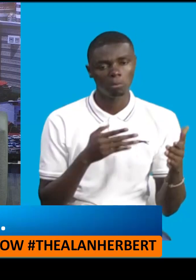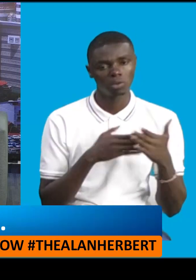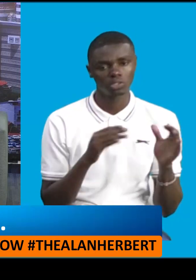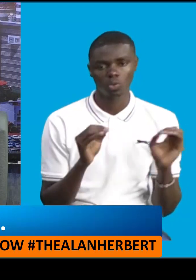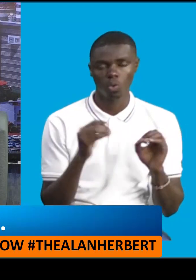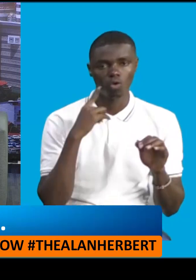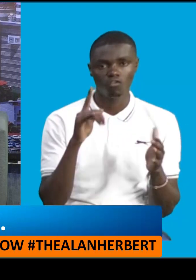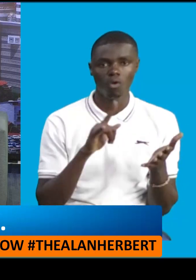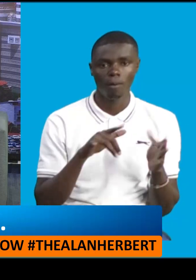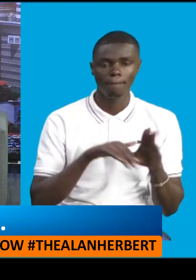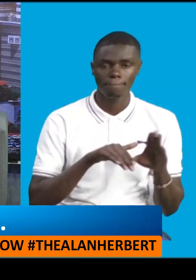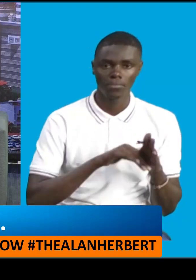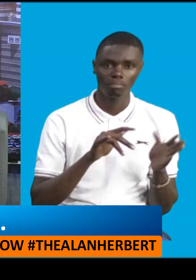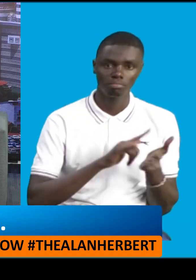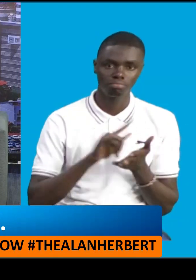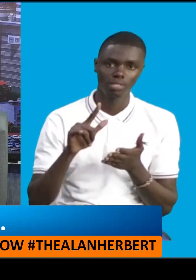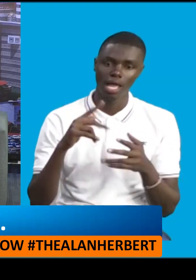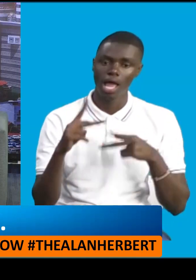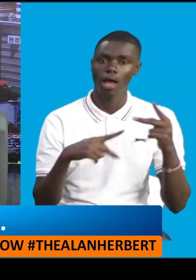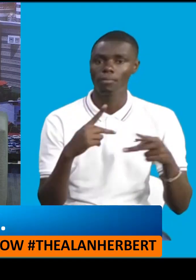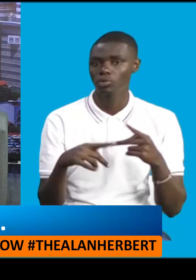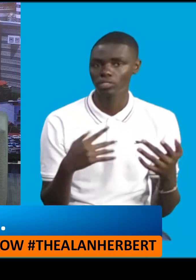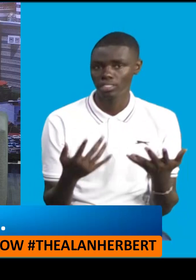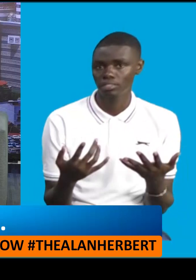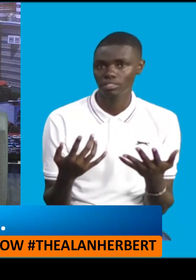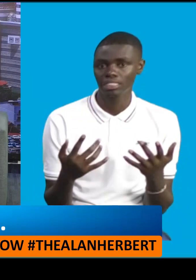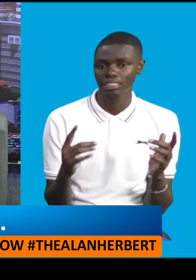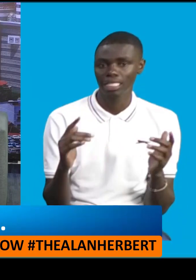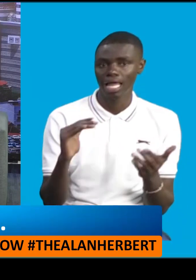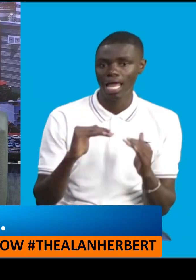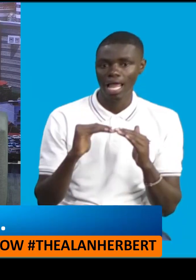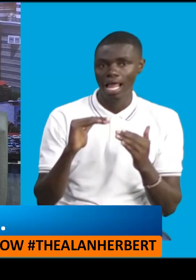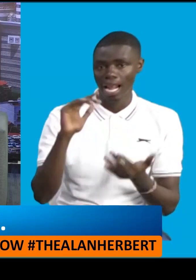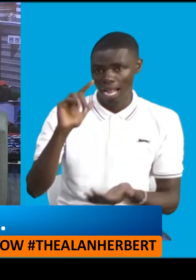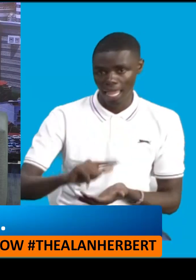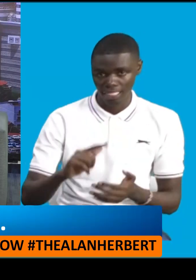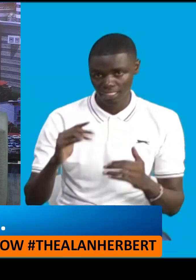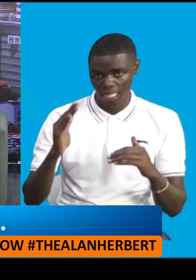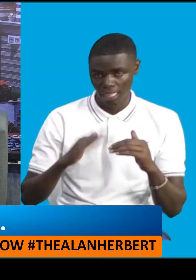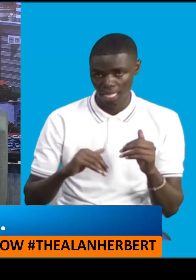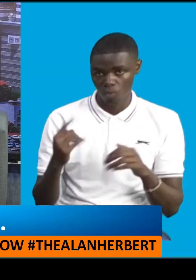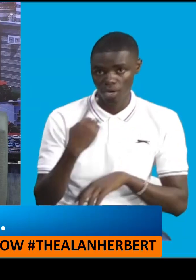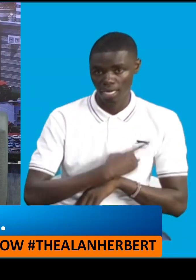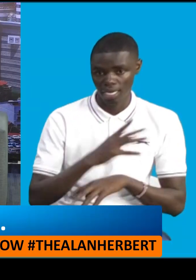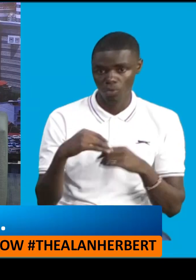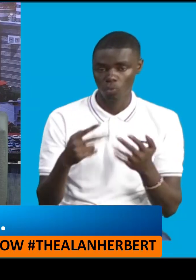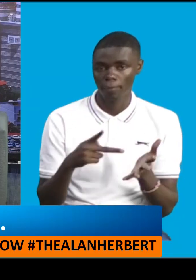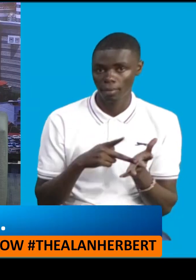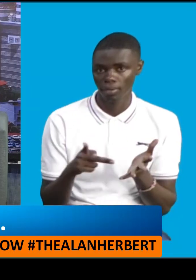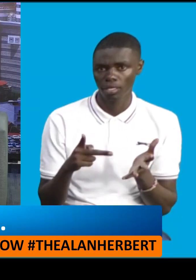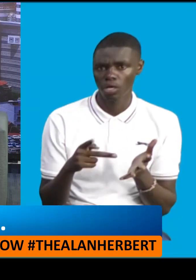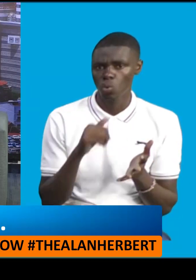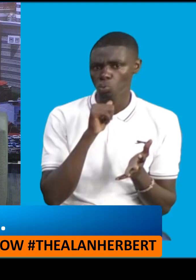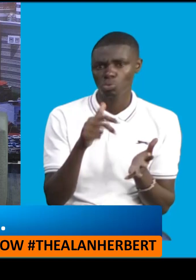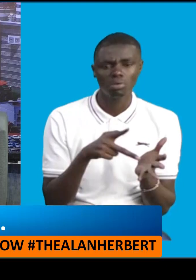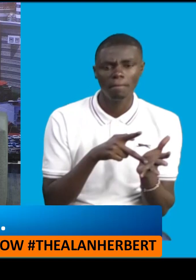okay, they have no objection for member traveling, our process takes less than even a day. Yeah. And we are able to give you a guarantee of payment.